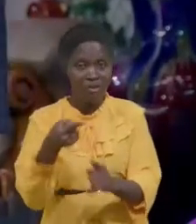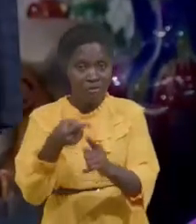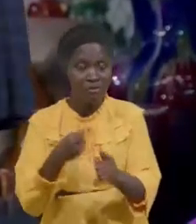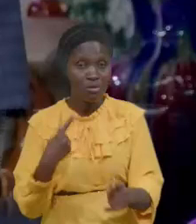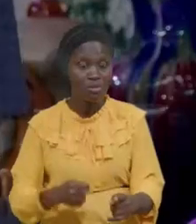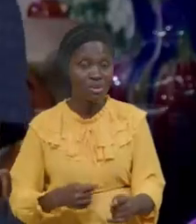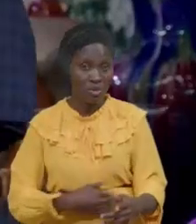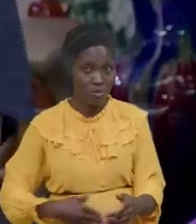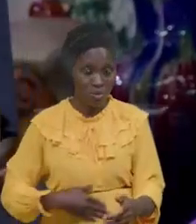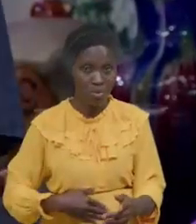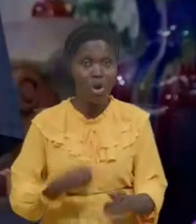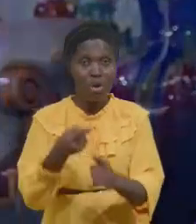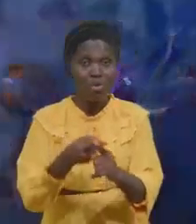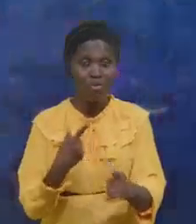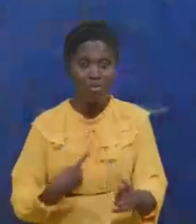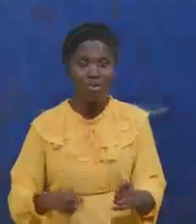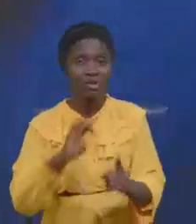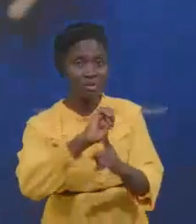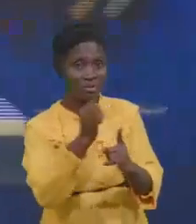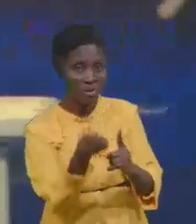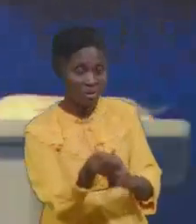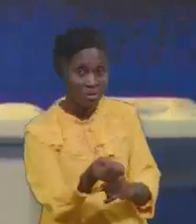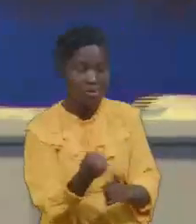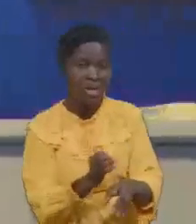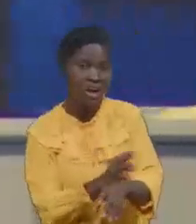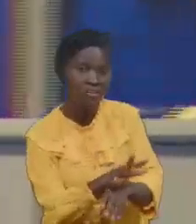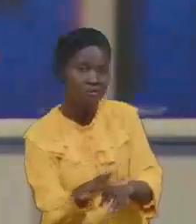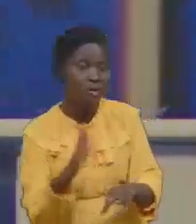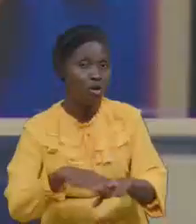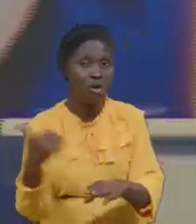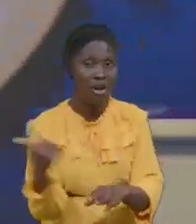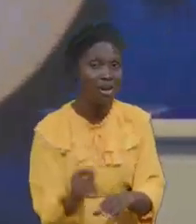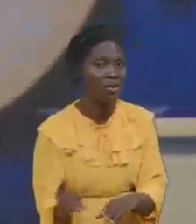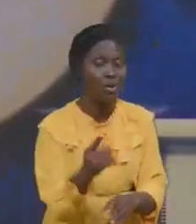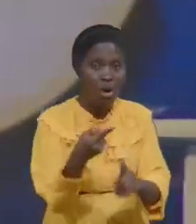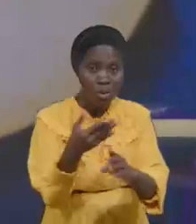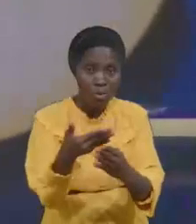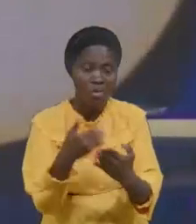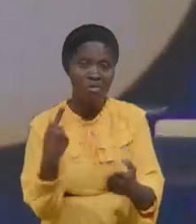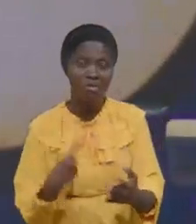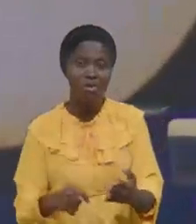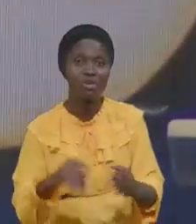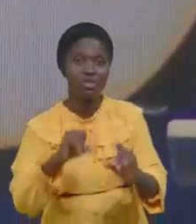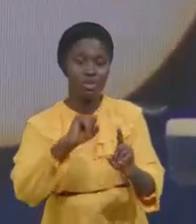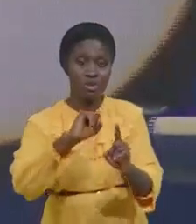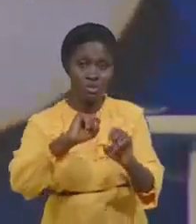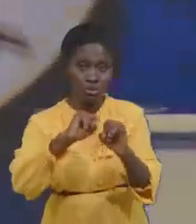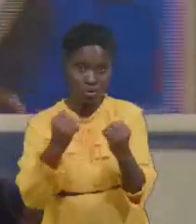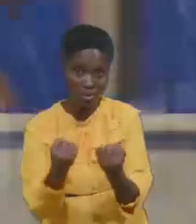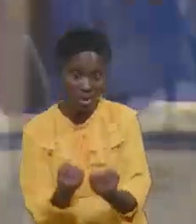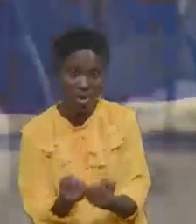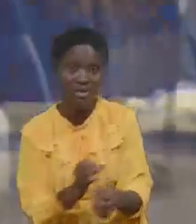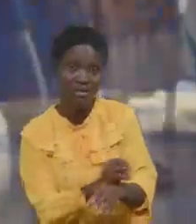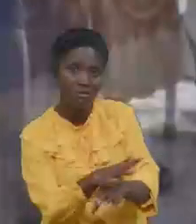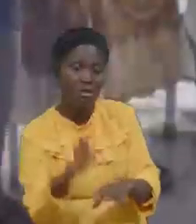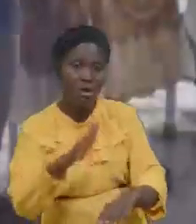and before the influence of society on anyone, he himself is bad enough. Look at